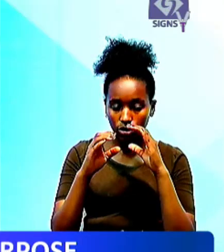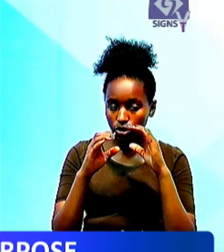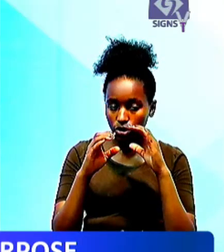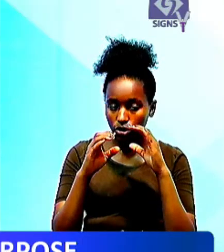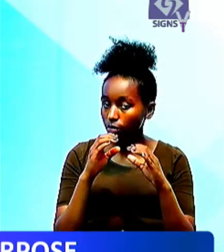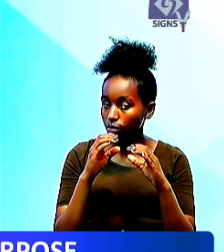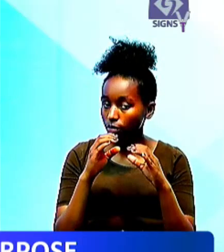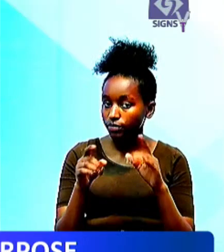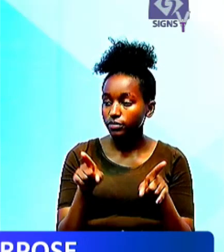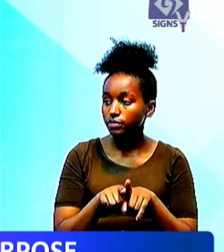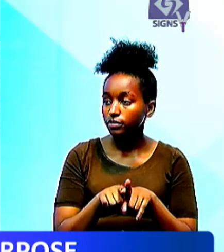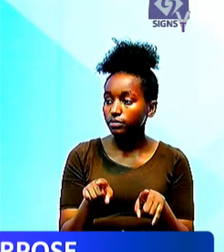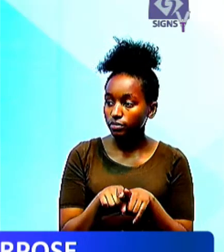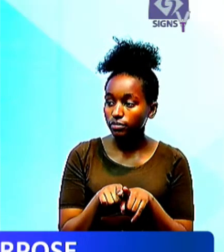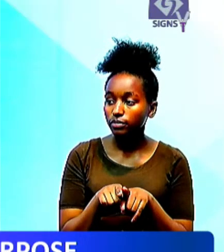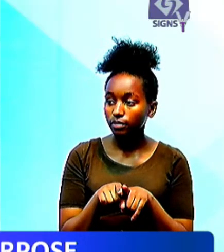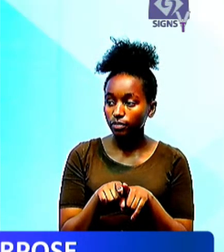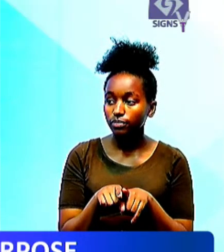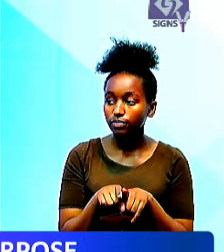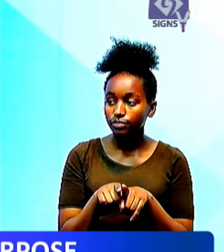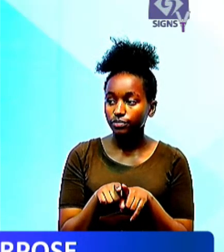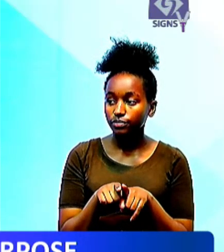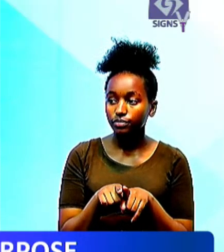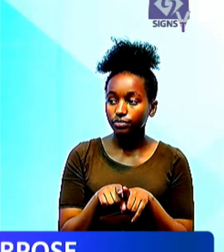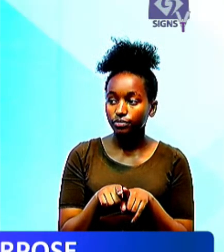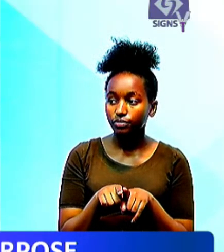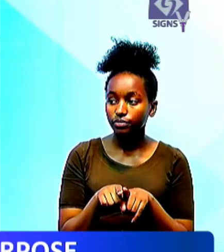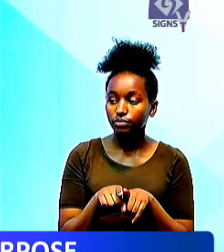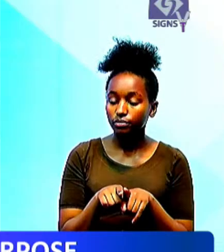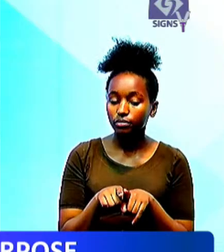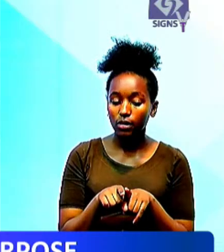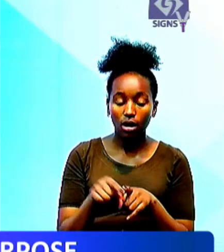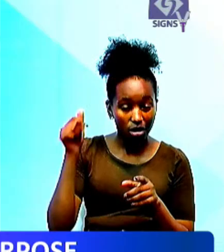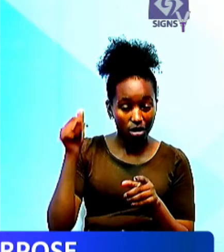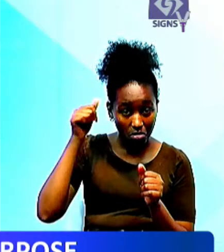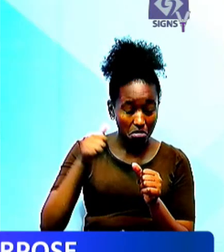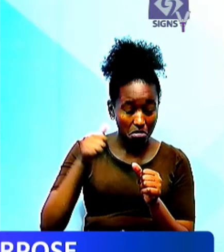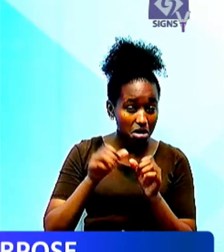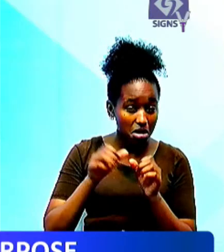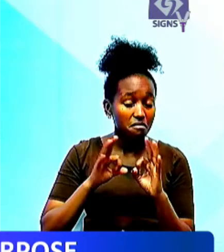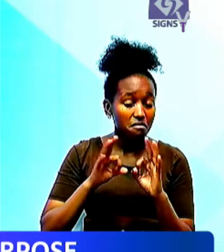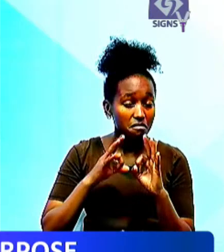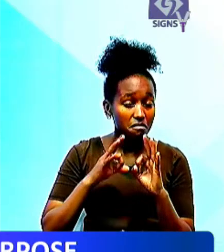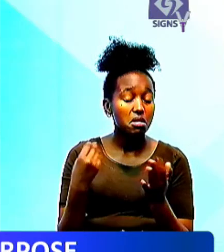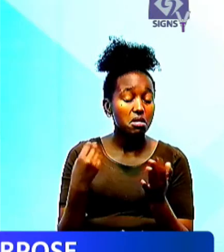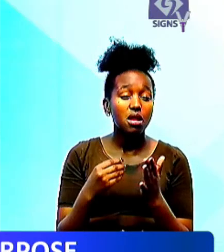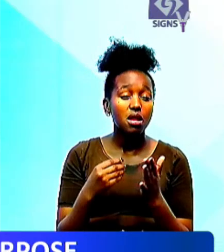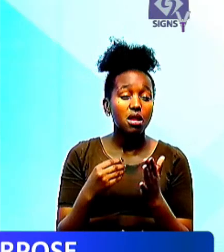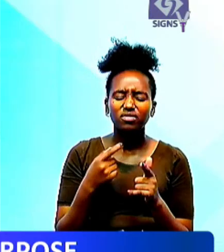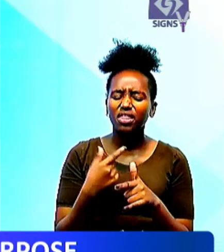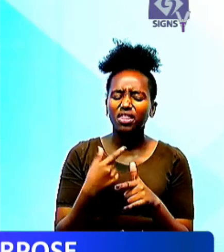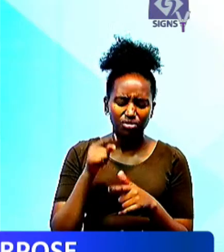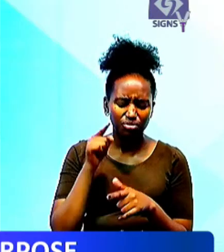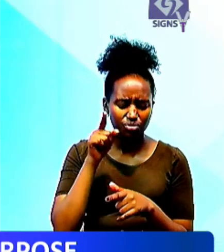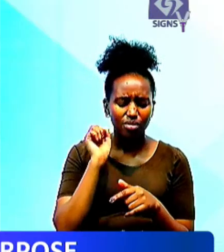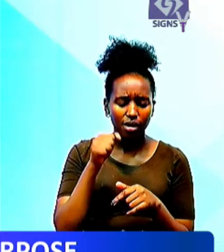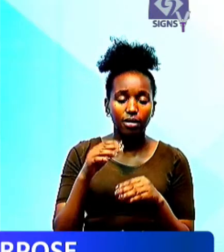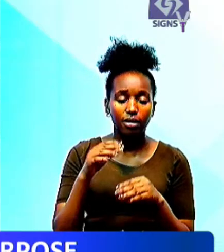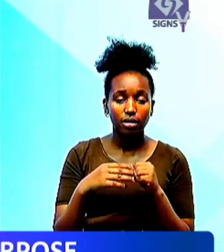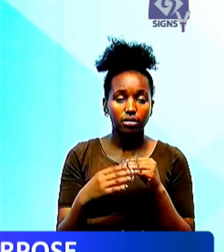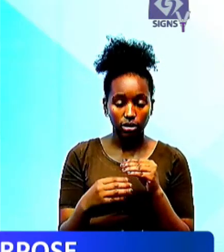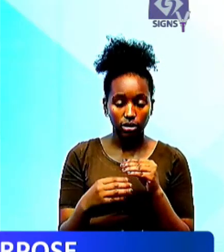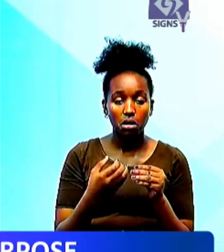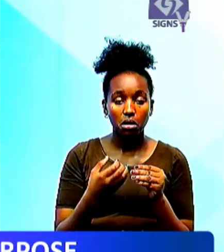a well-off family. We should also come from those well-off families. And if we are not from well-off families, we should be the people who build